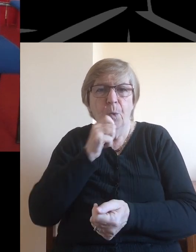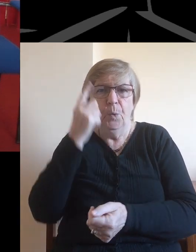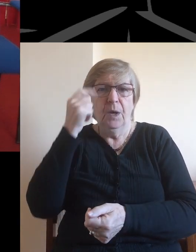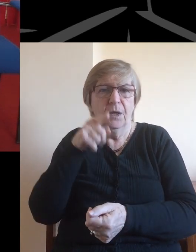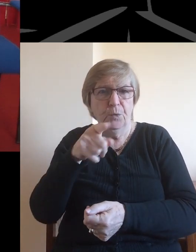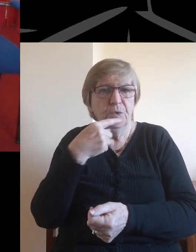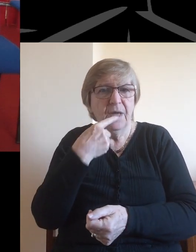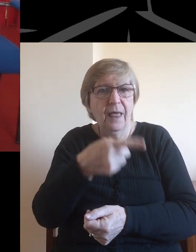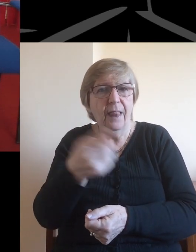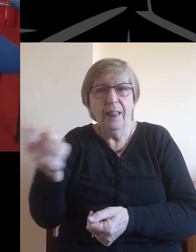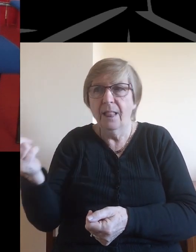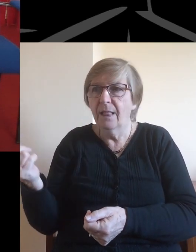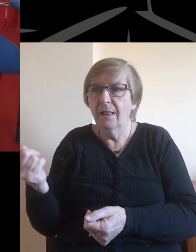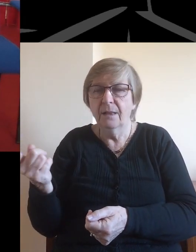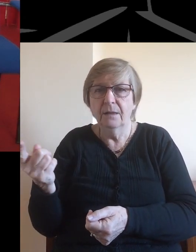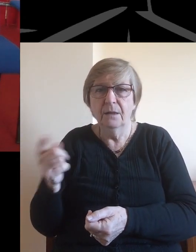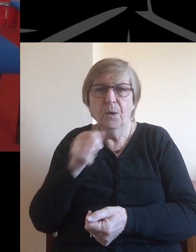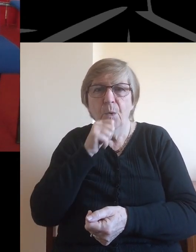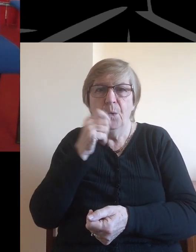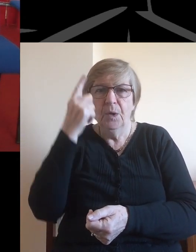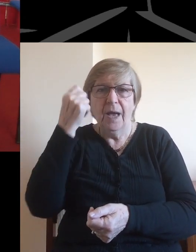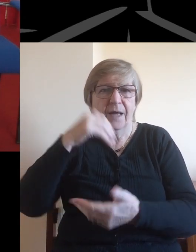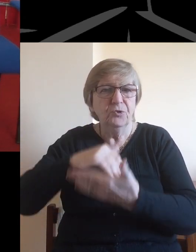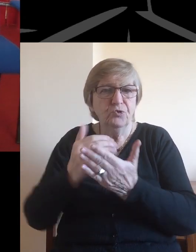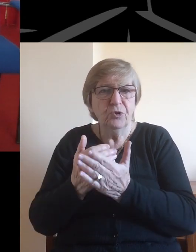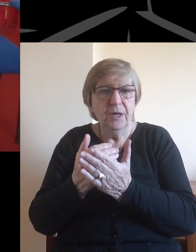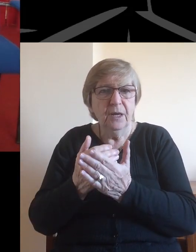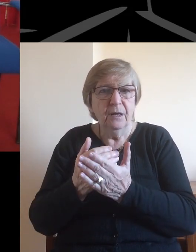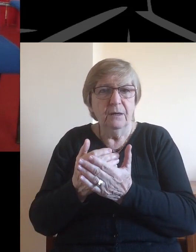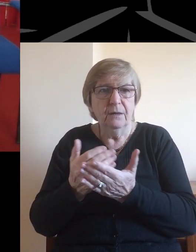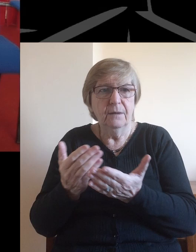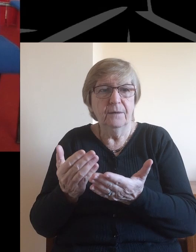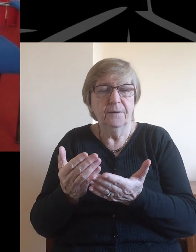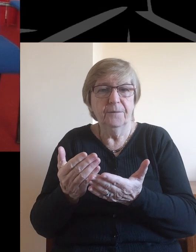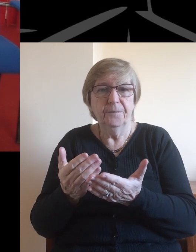tell? Who could you share with?